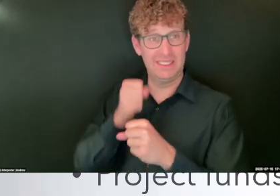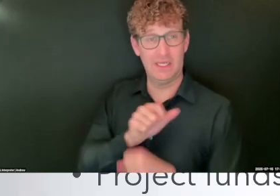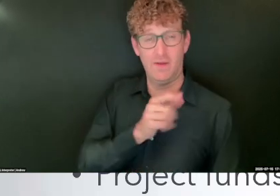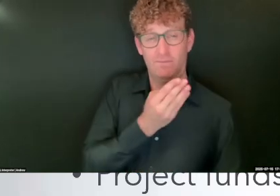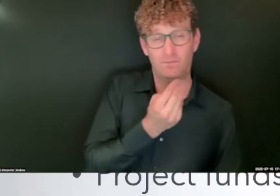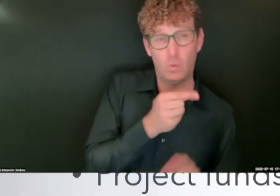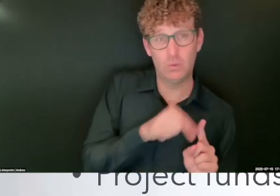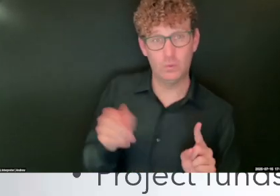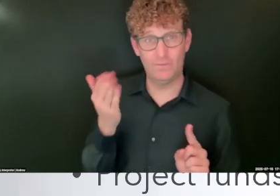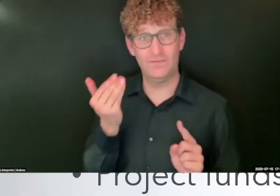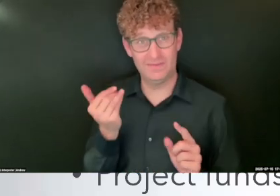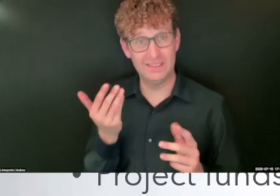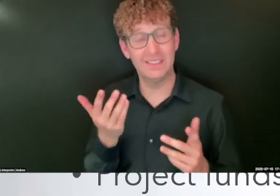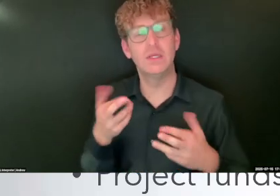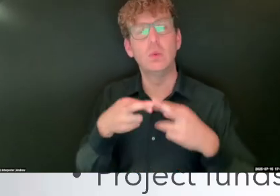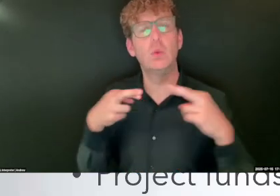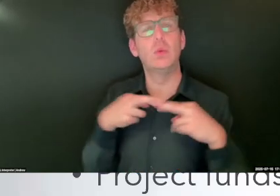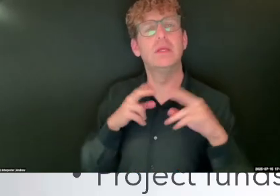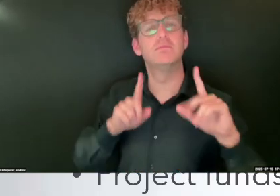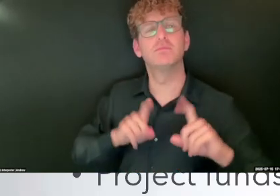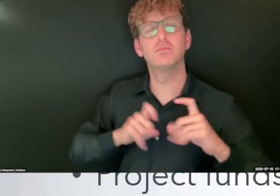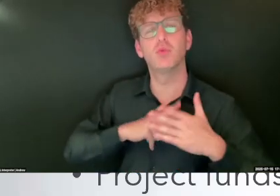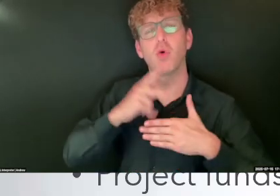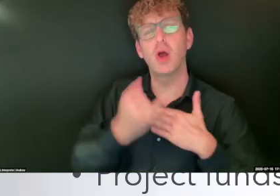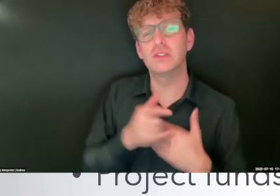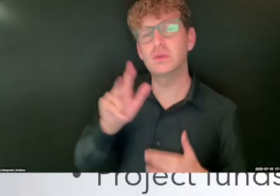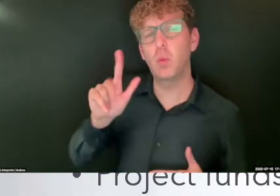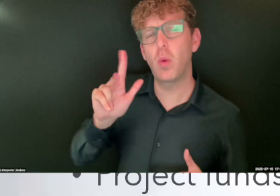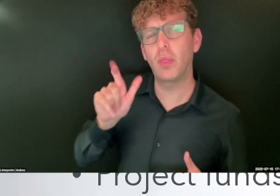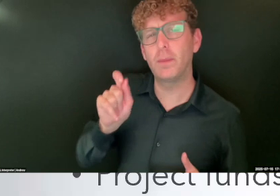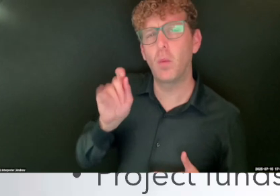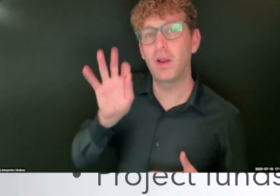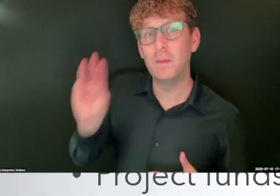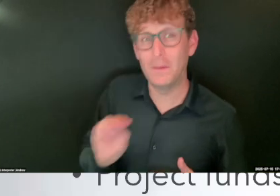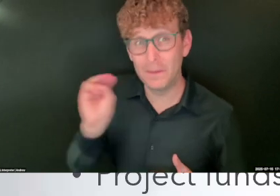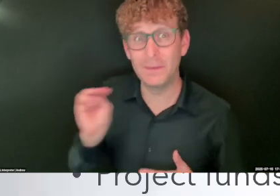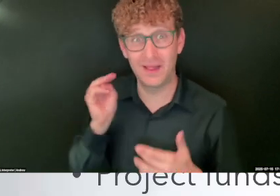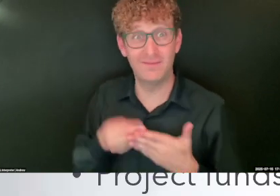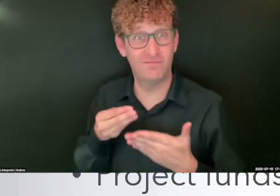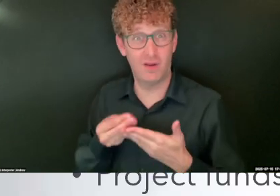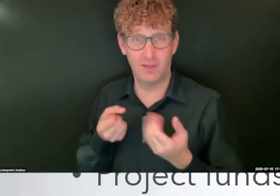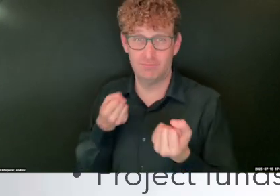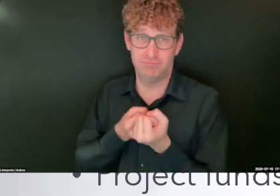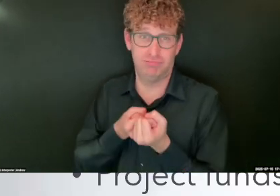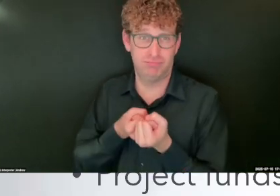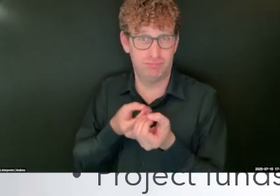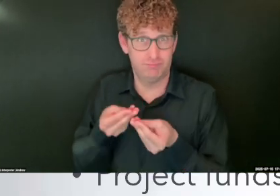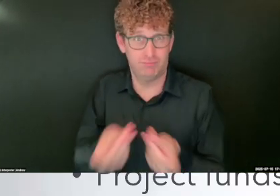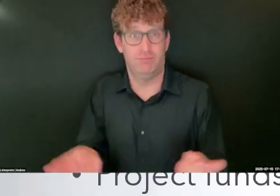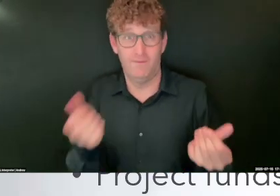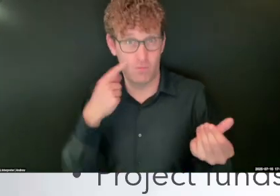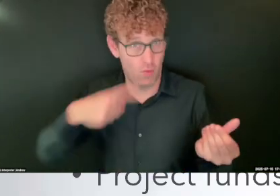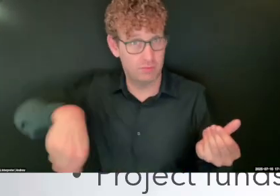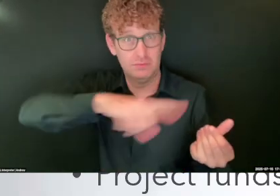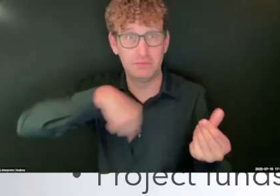various types of projects, such as zero-emission car sharing, van pools, ride-hailing services,